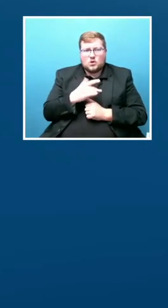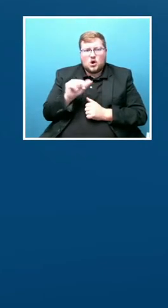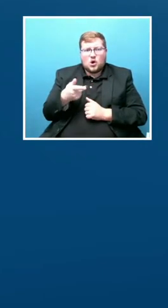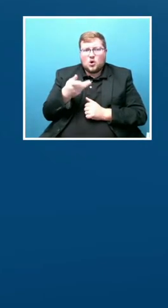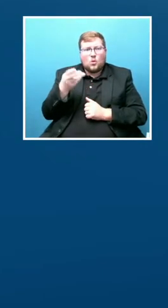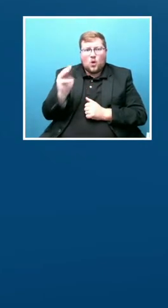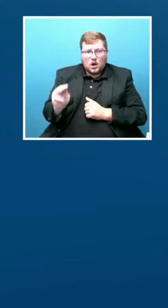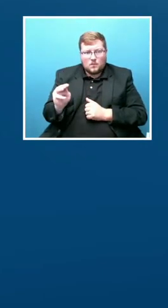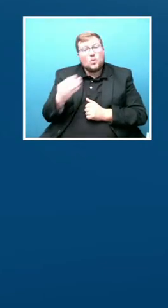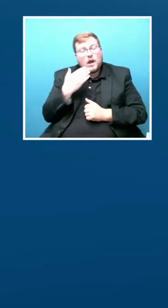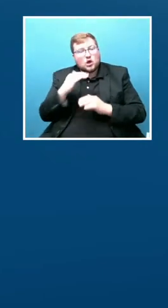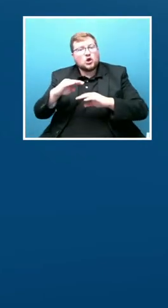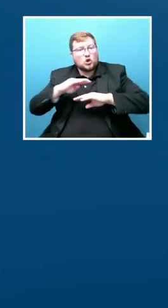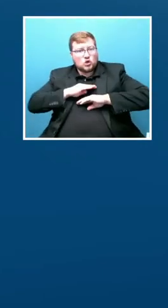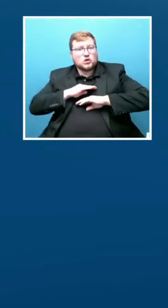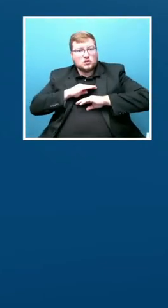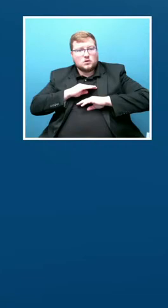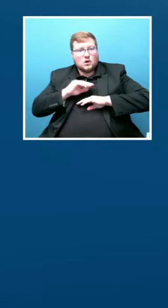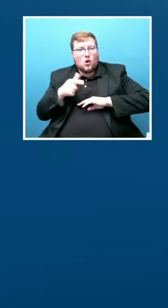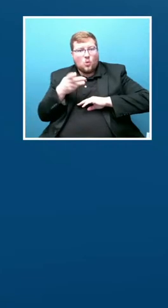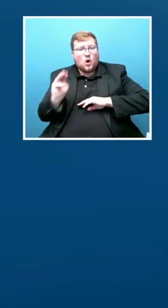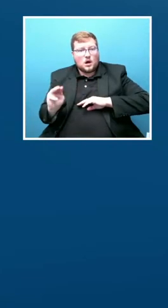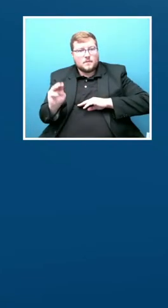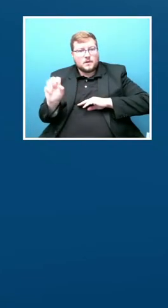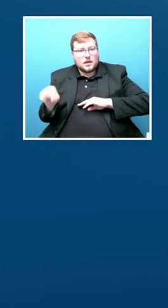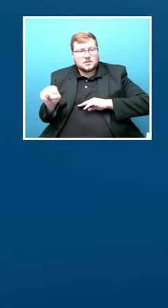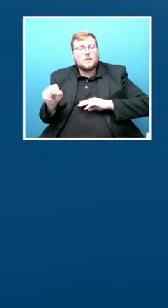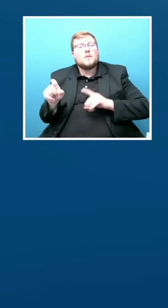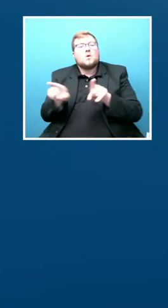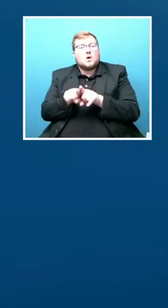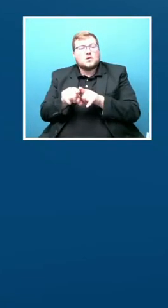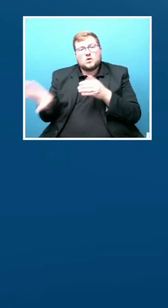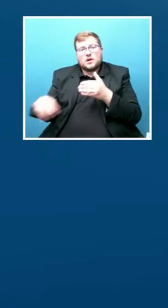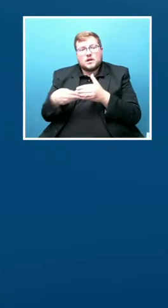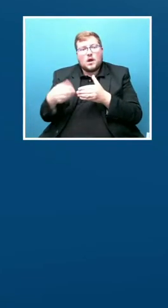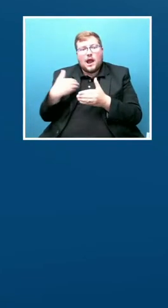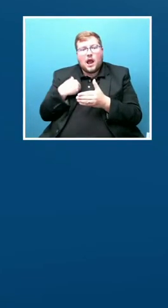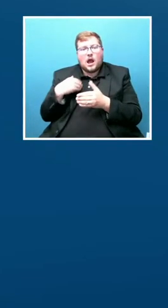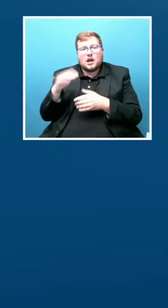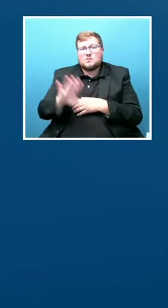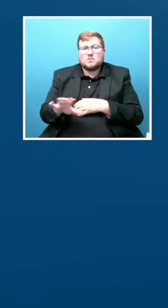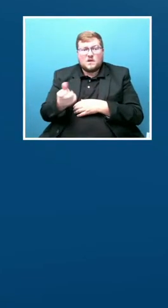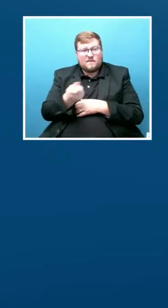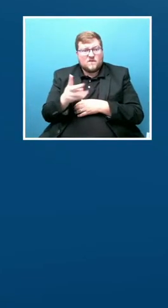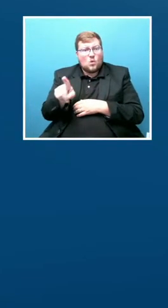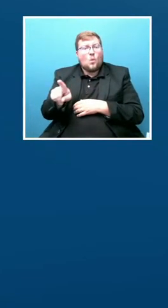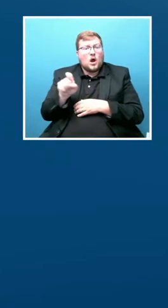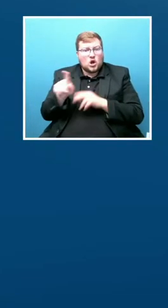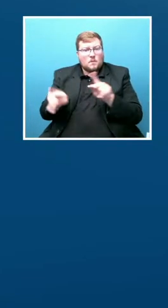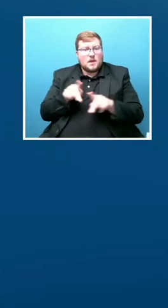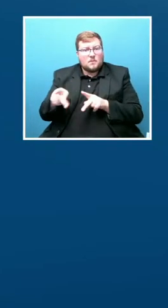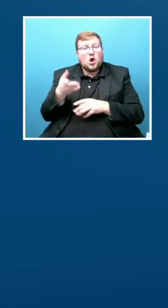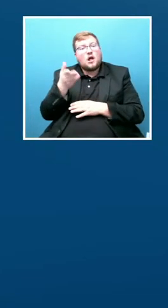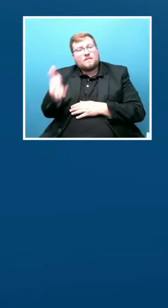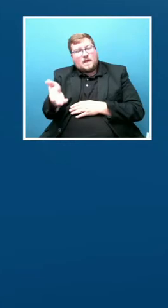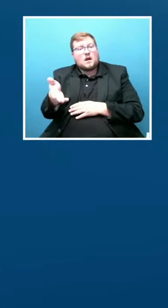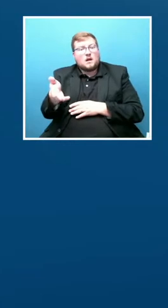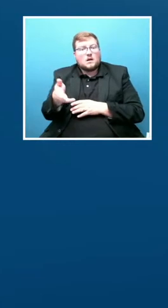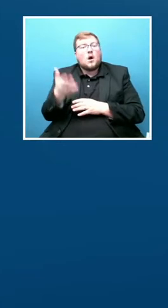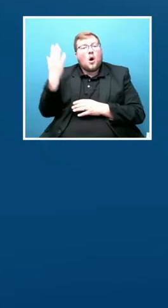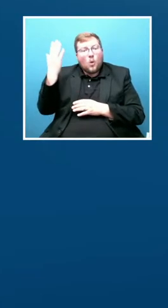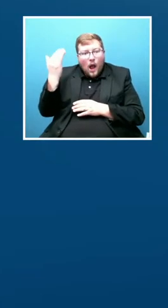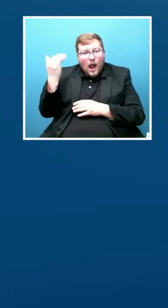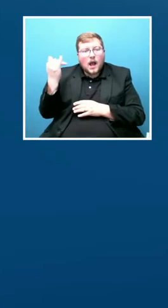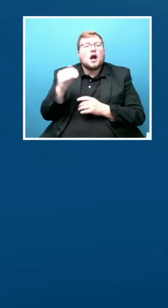good quorum. In addition to that, we had probably a few hundred on that call simply because they could get